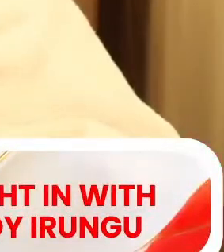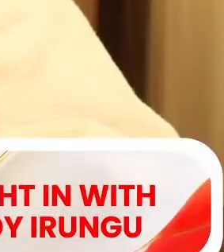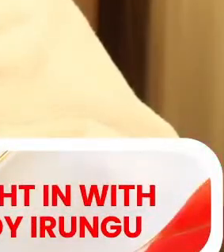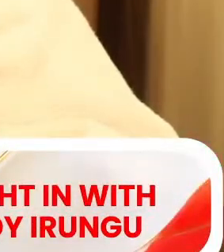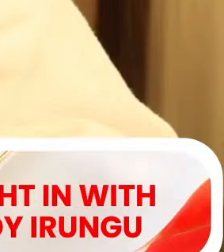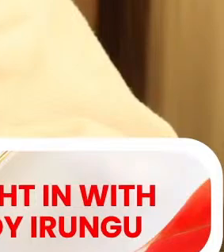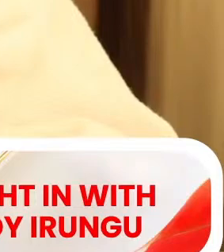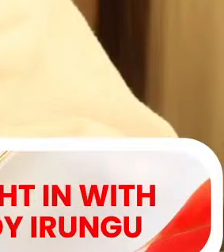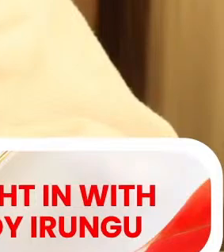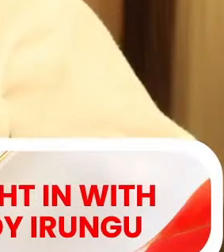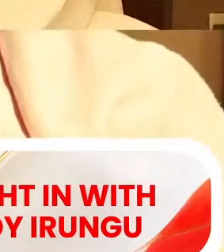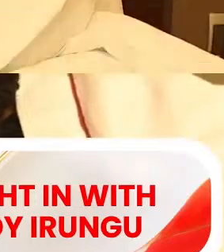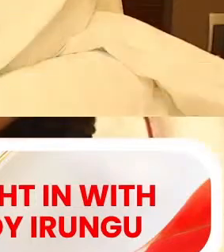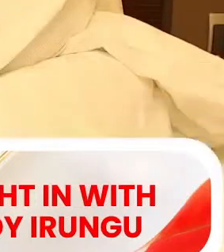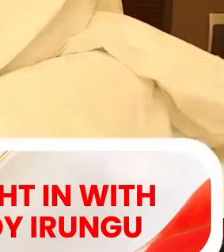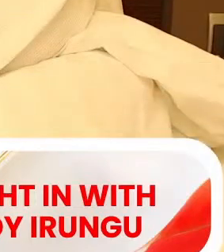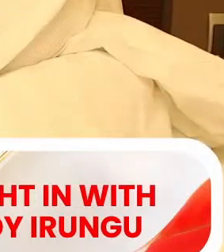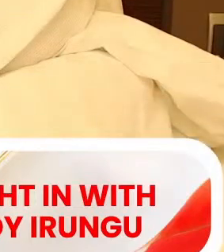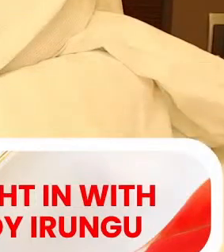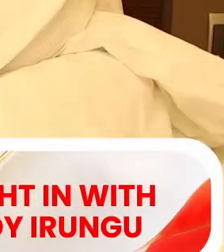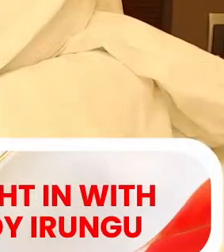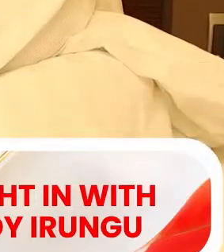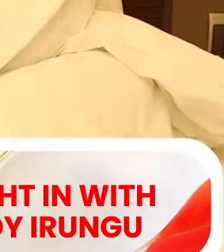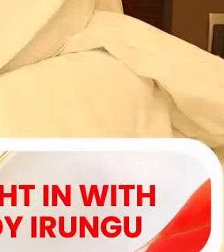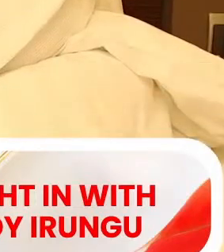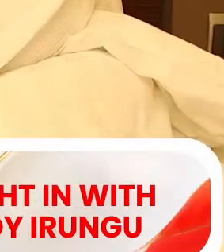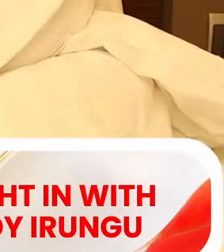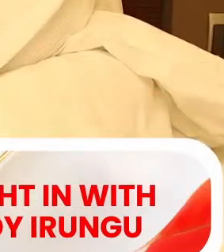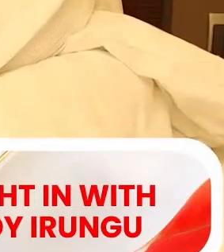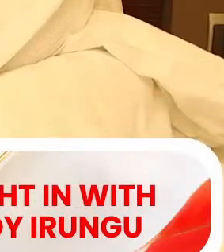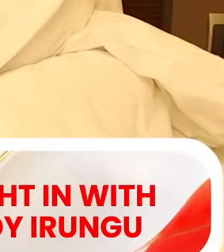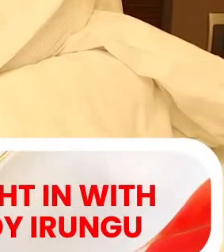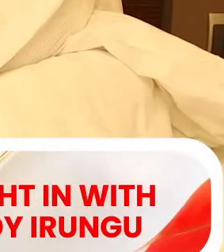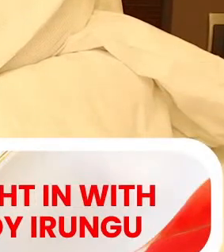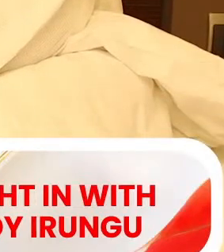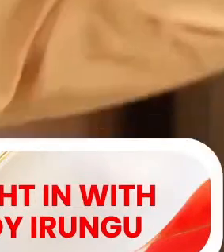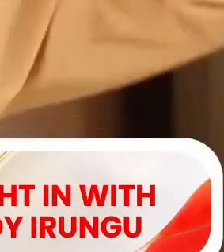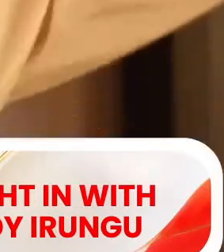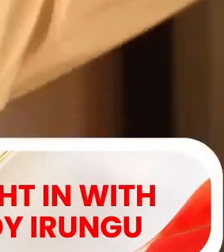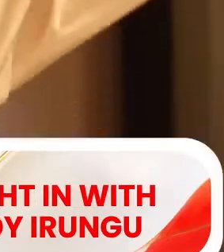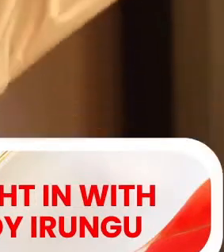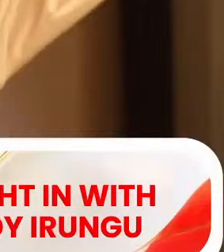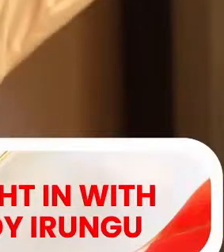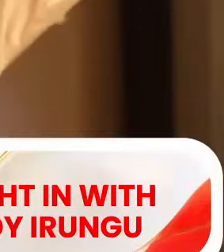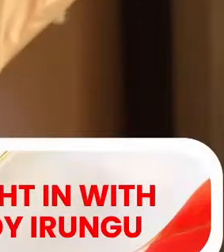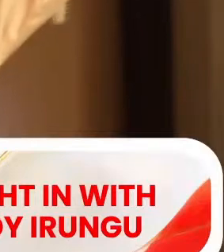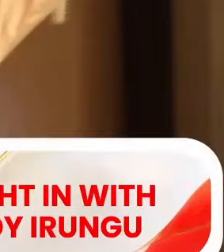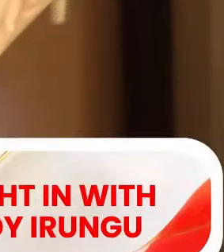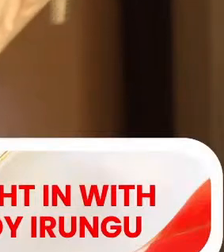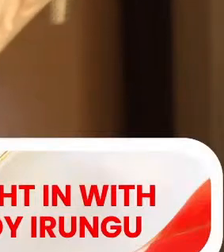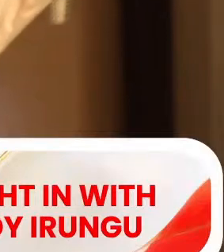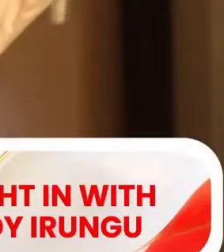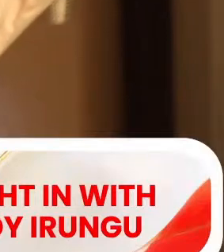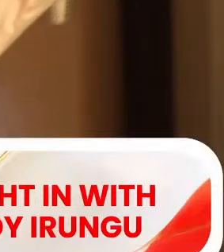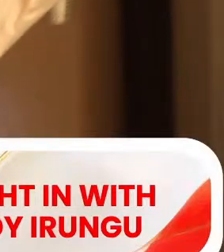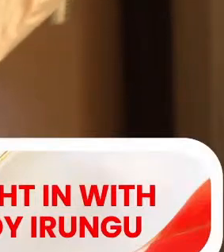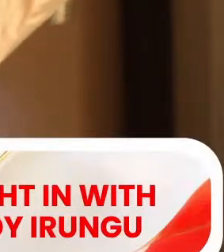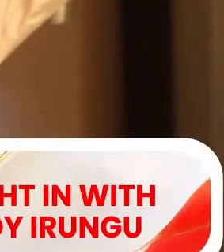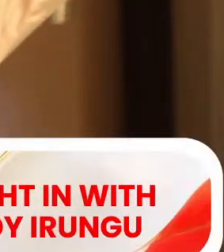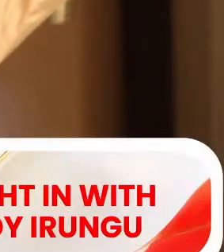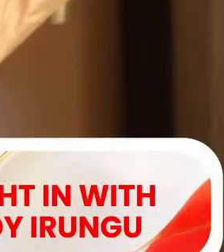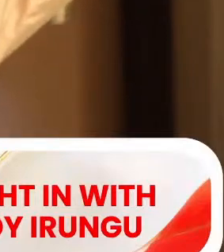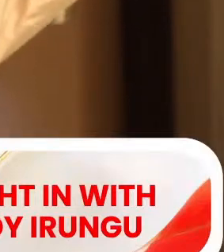for being with us on this journey, and for this upcoming season, we will bring you more empowering